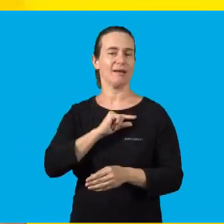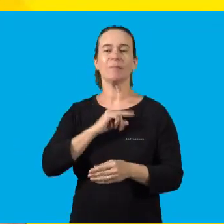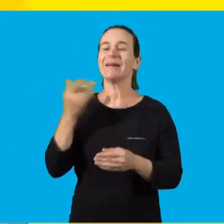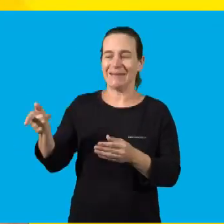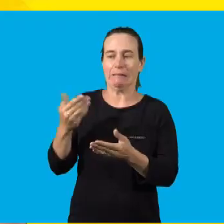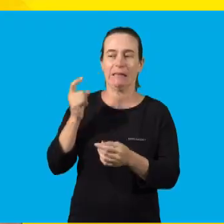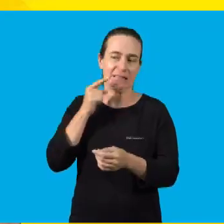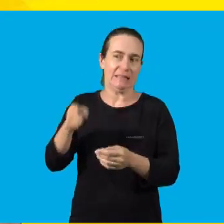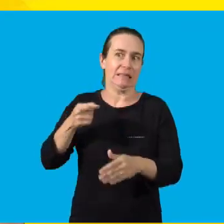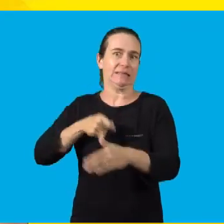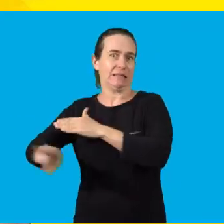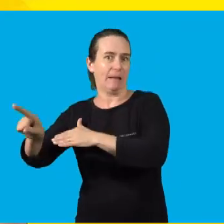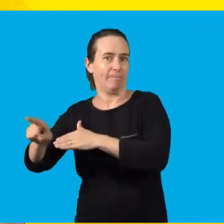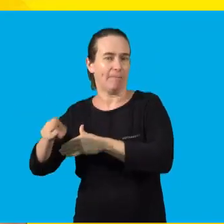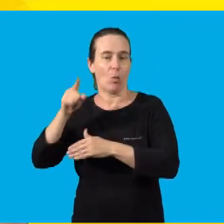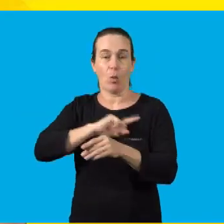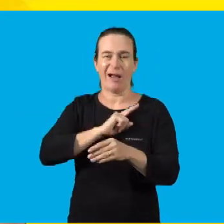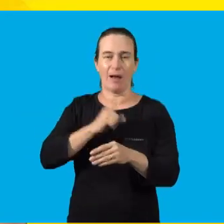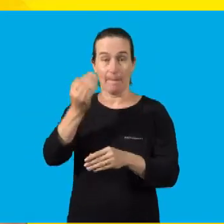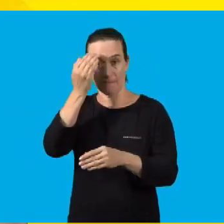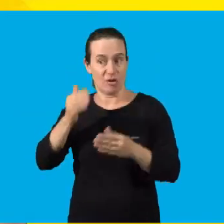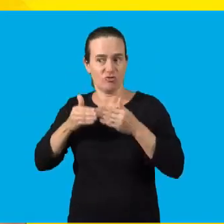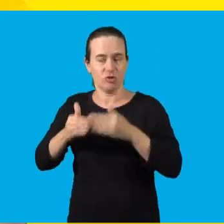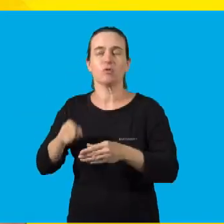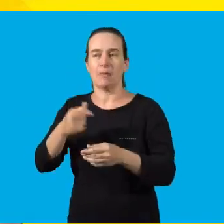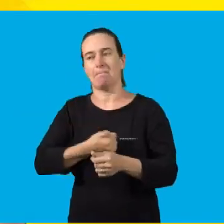escape that and hop on board a pirate ship, and